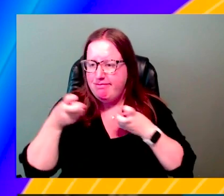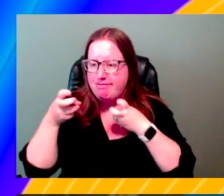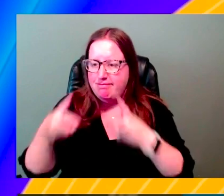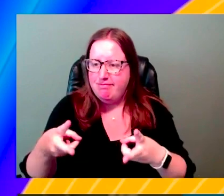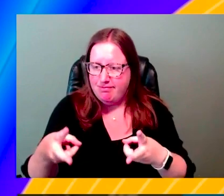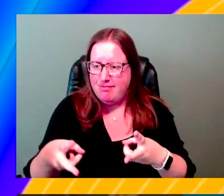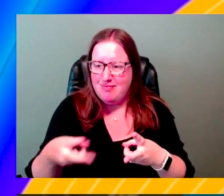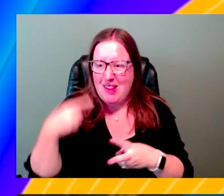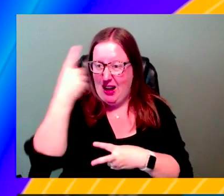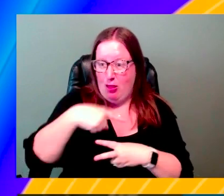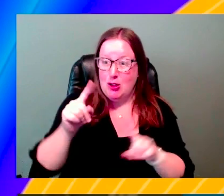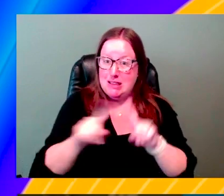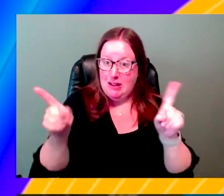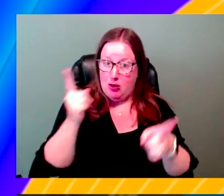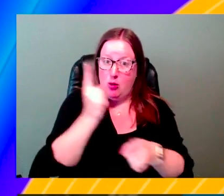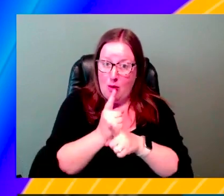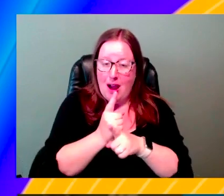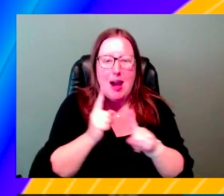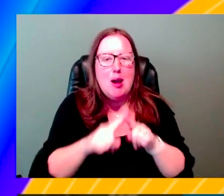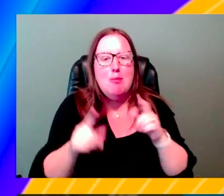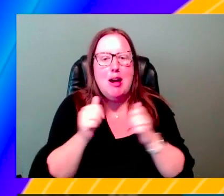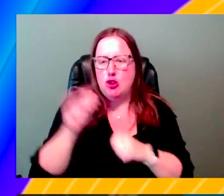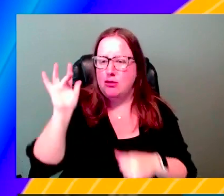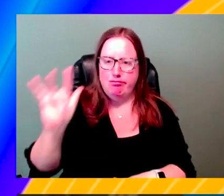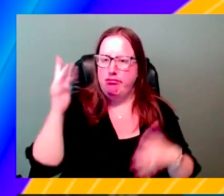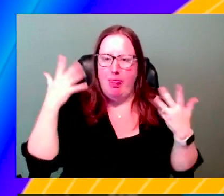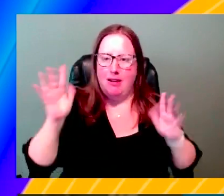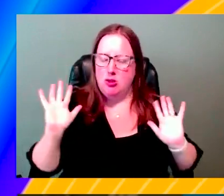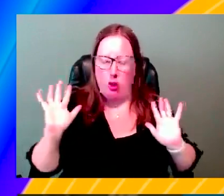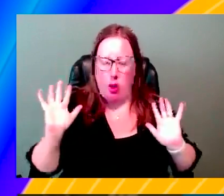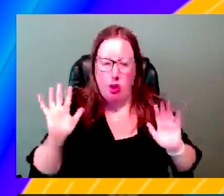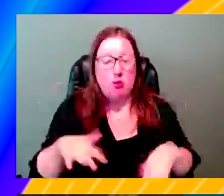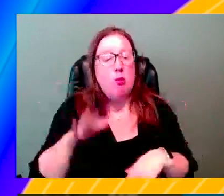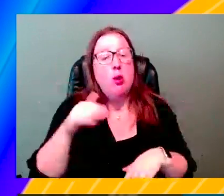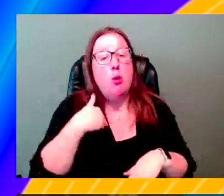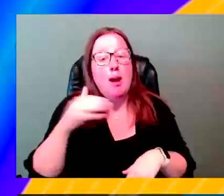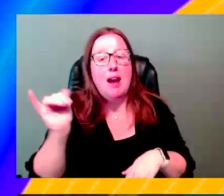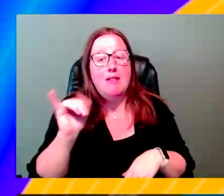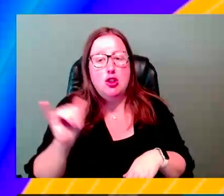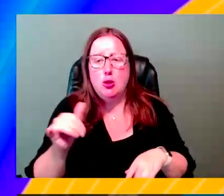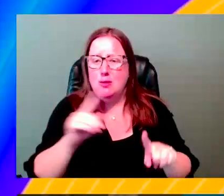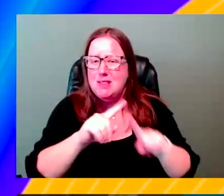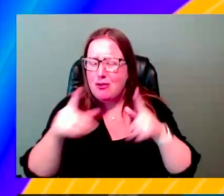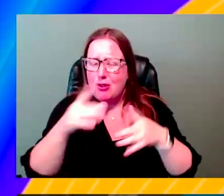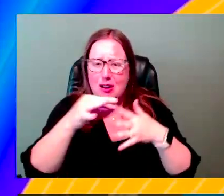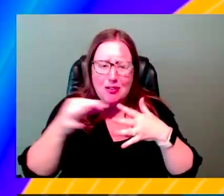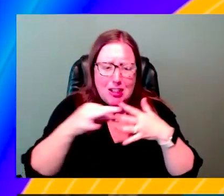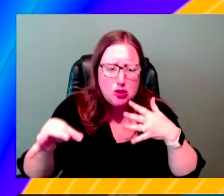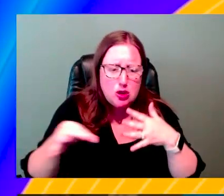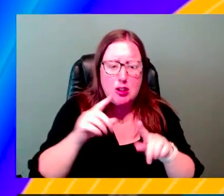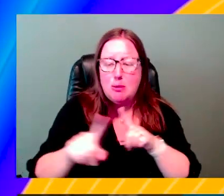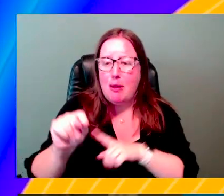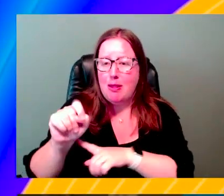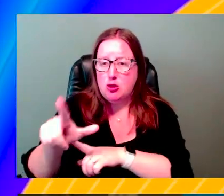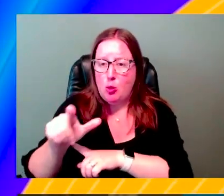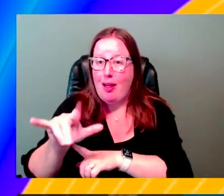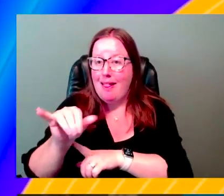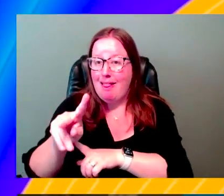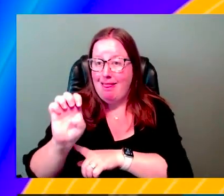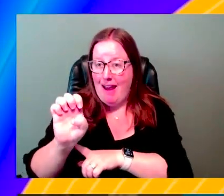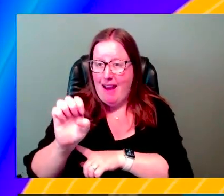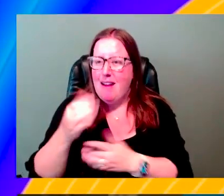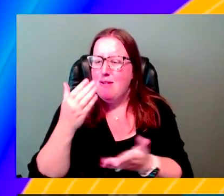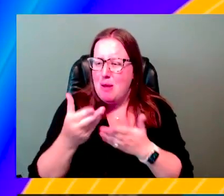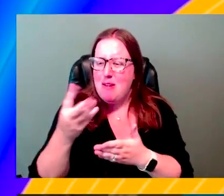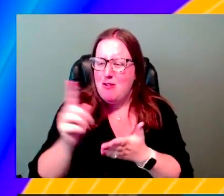of content just with a click of a button. And yeah, we also have a bunch of other features coming up, but the tool is already live. It just went live a couple weeks ago, so